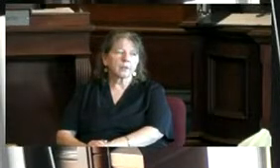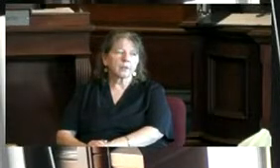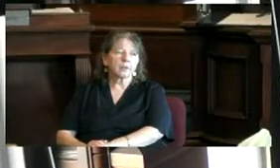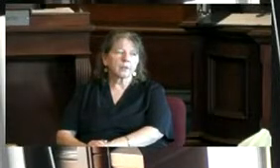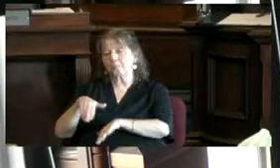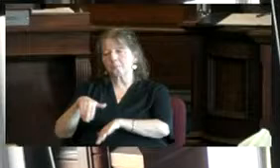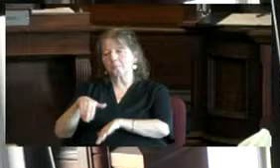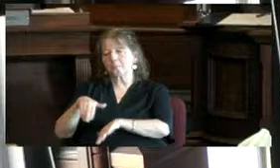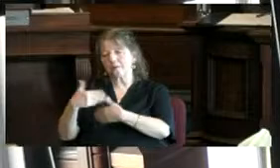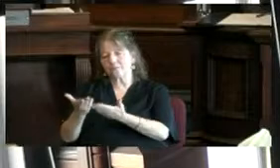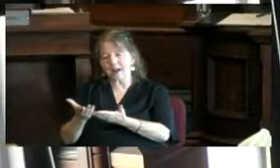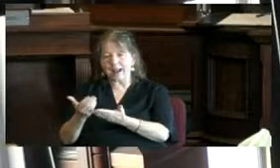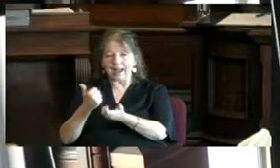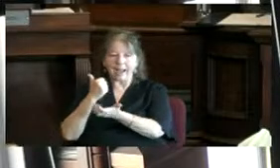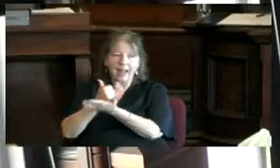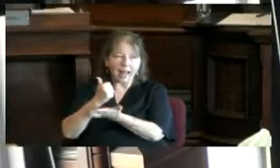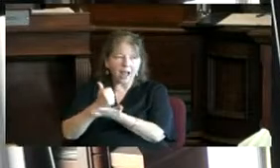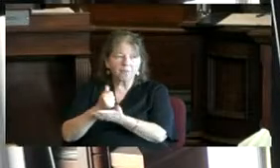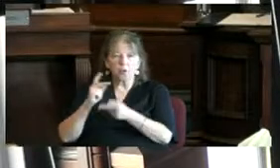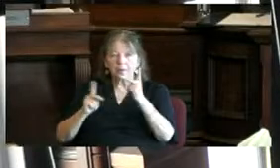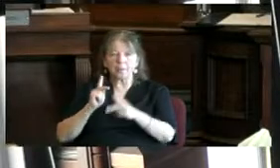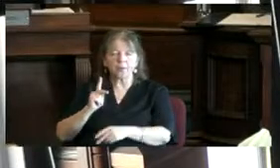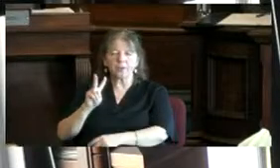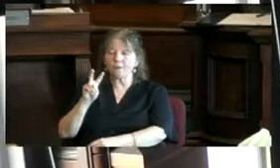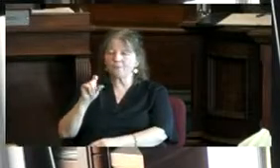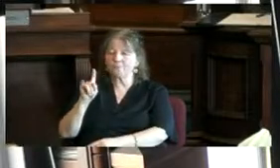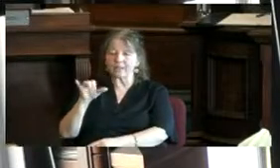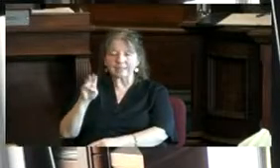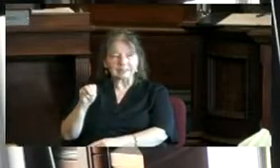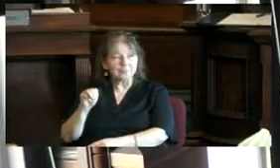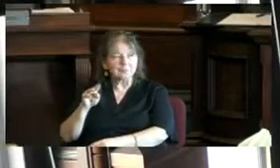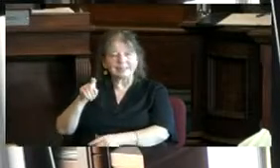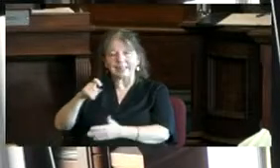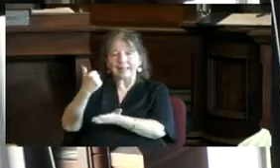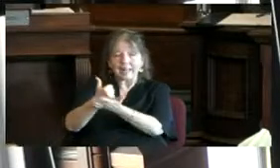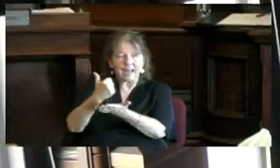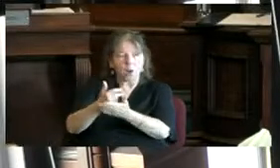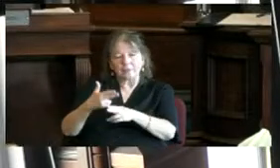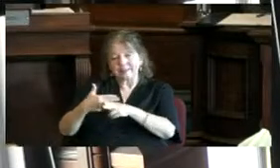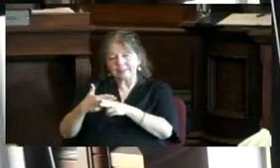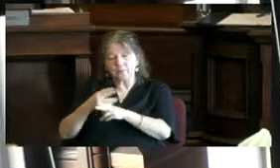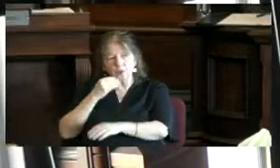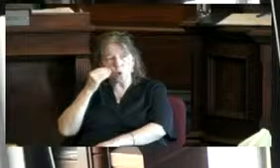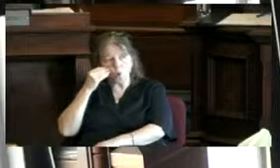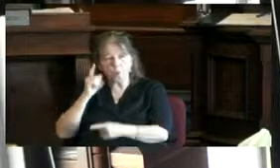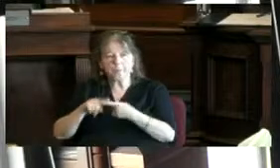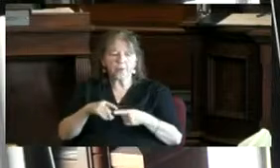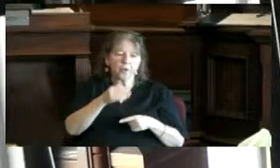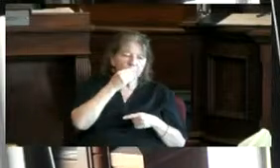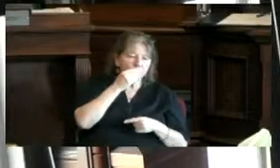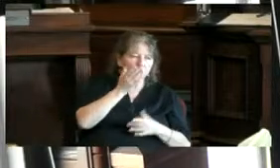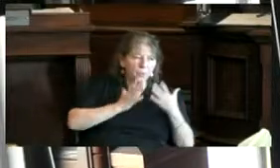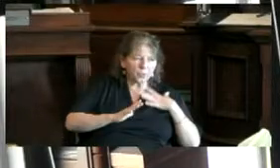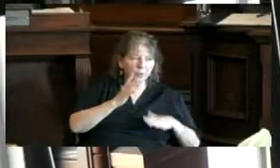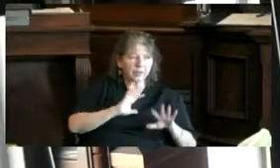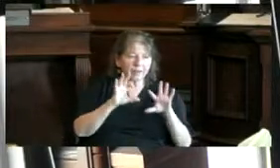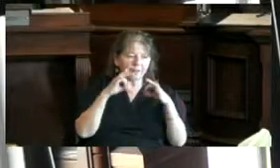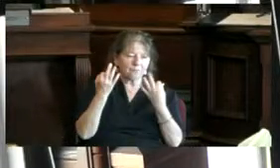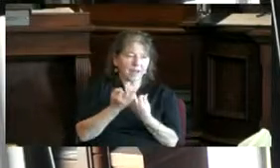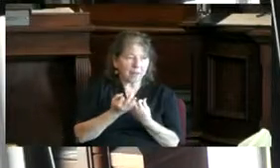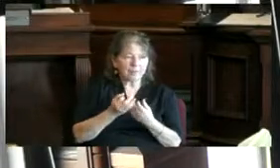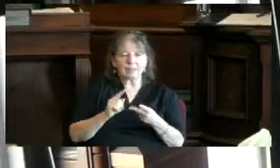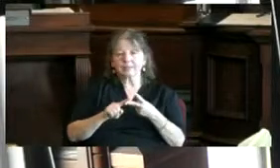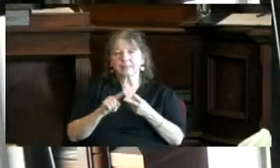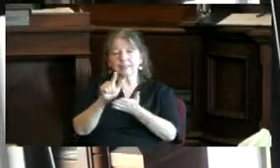provide victim assistance for individuals that need help finding temporary safe housing, and food and clothing to families, legal assistance,